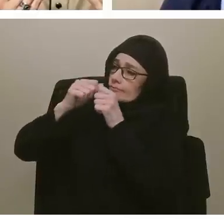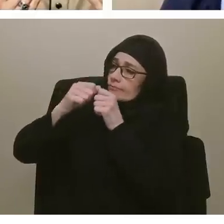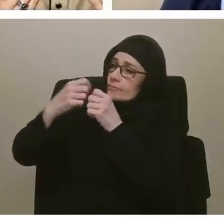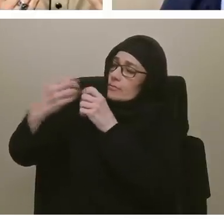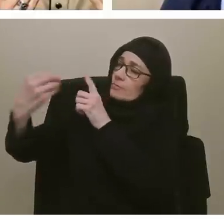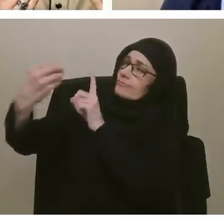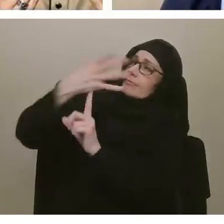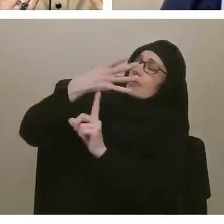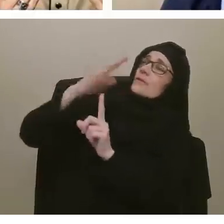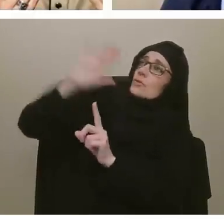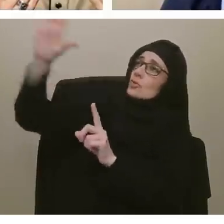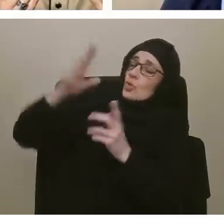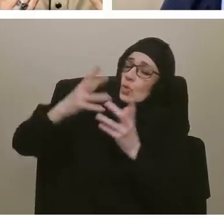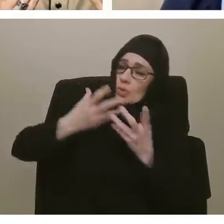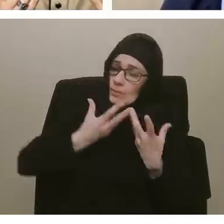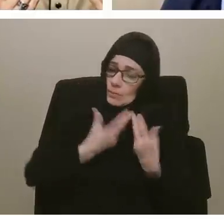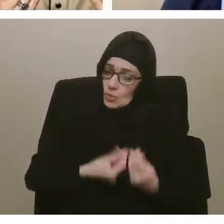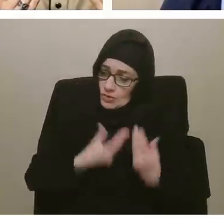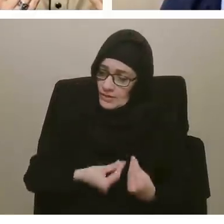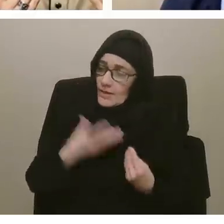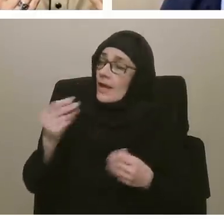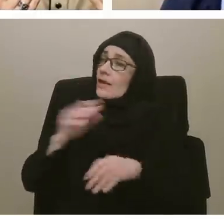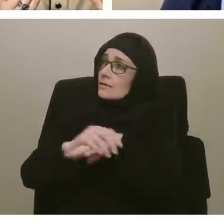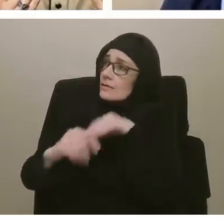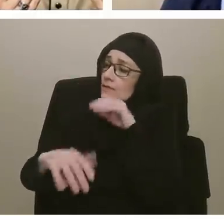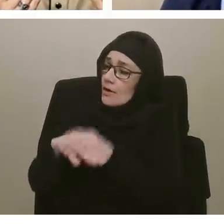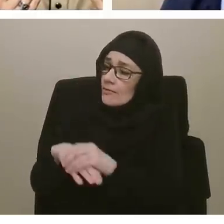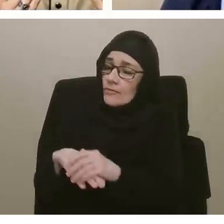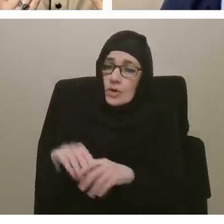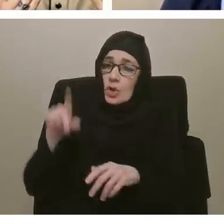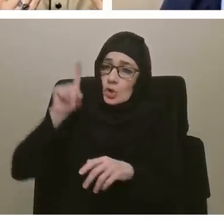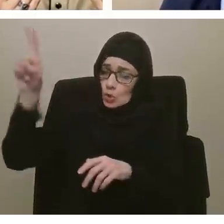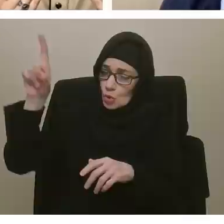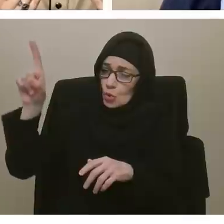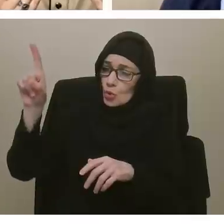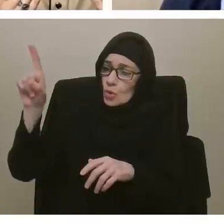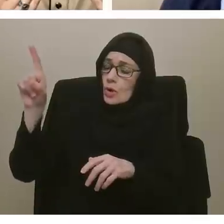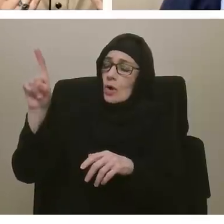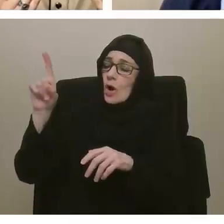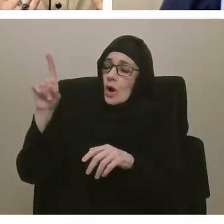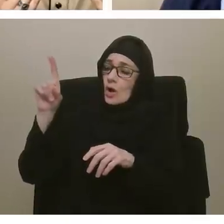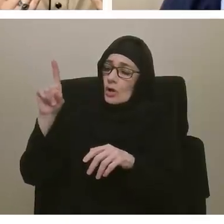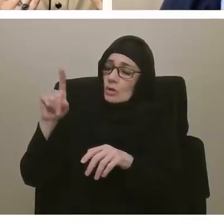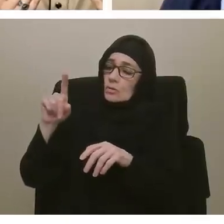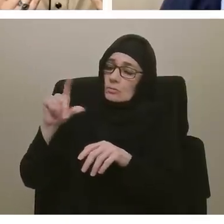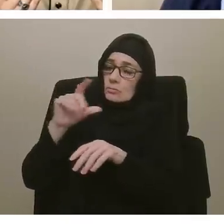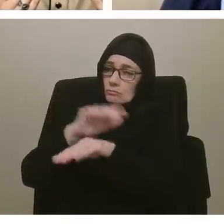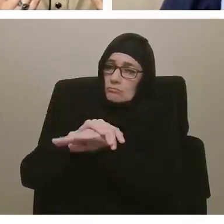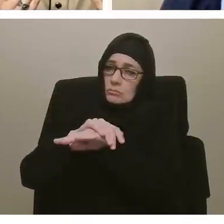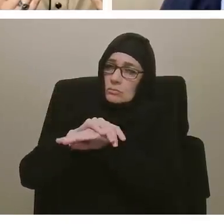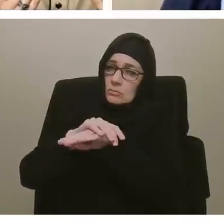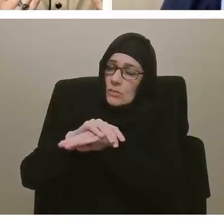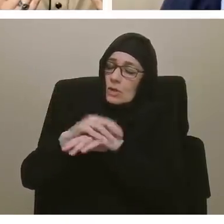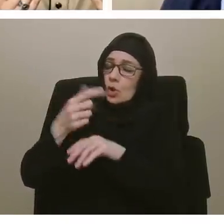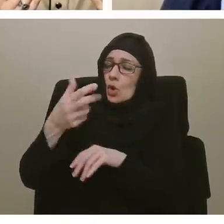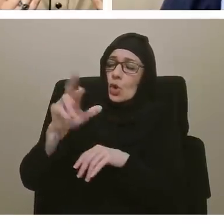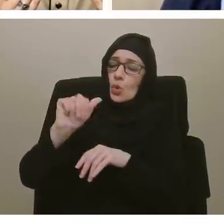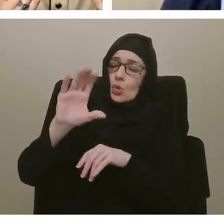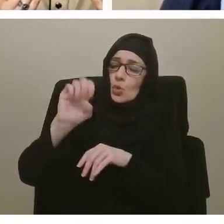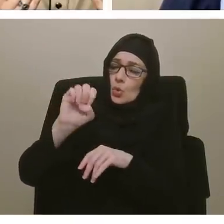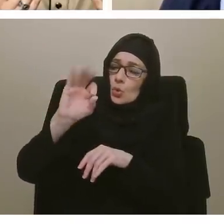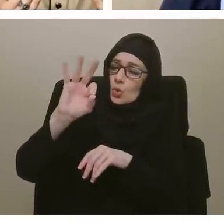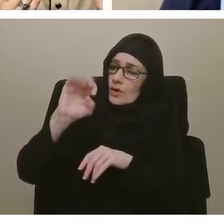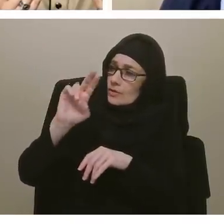and your lutf. Ya Latiful Lutf Bina. You are the subtly graceful one. And we ask you, Ya Allah, to exact your lutf upon all of